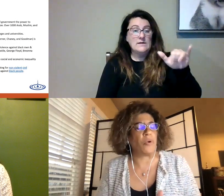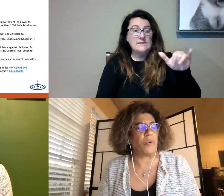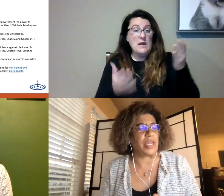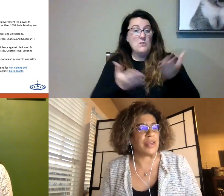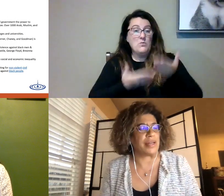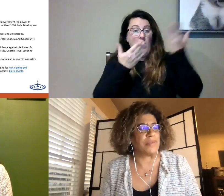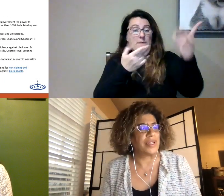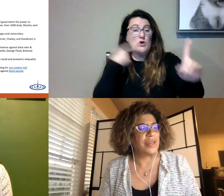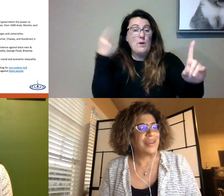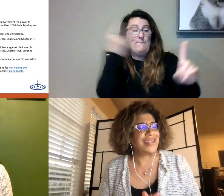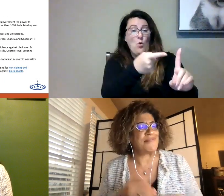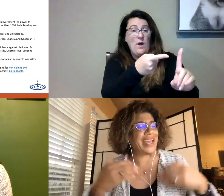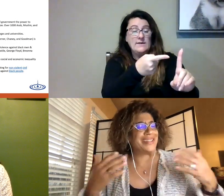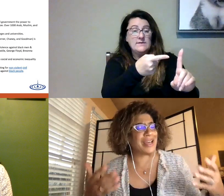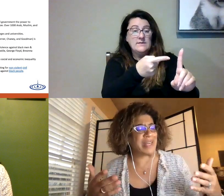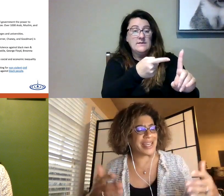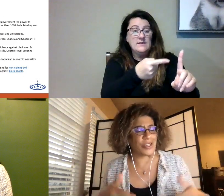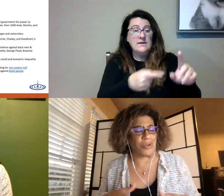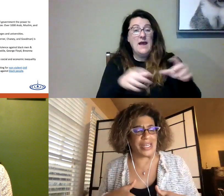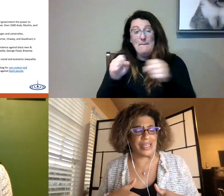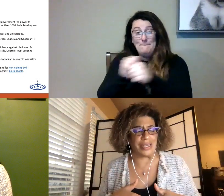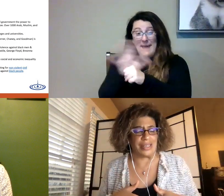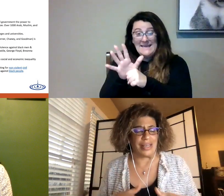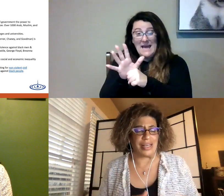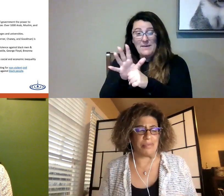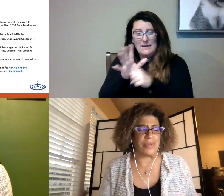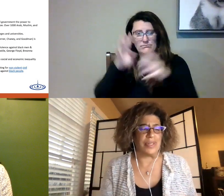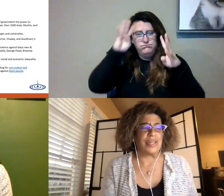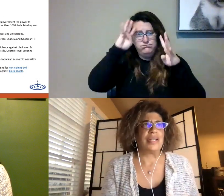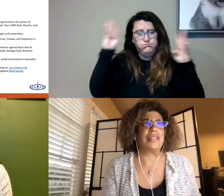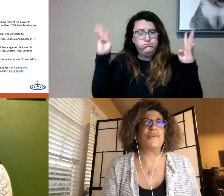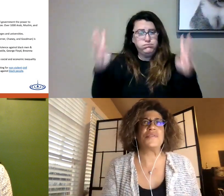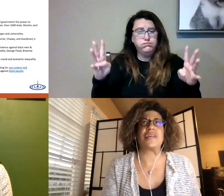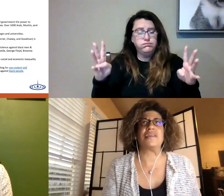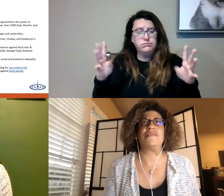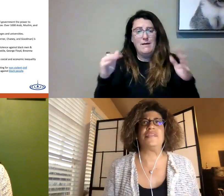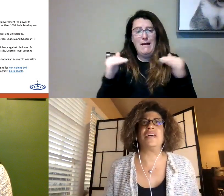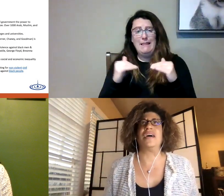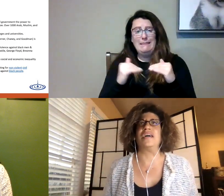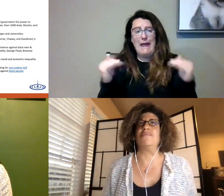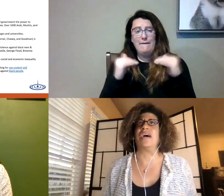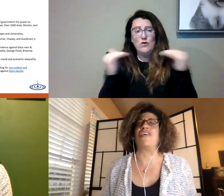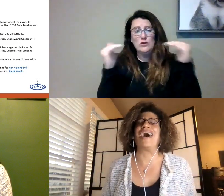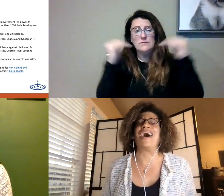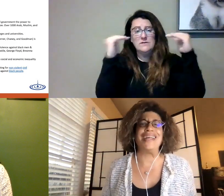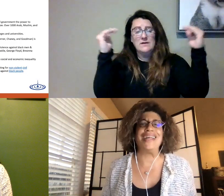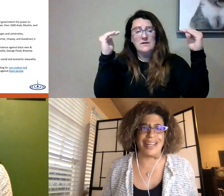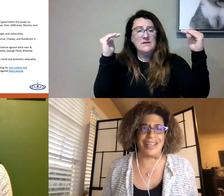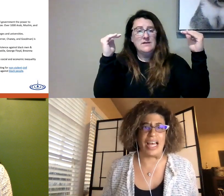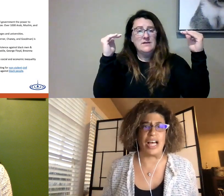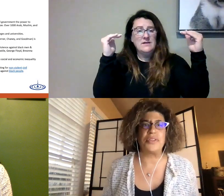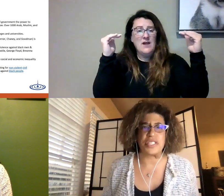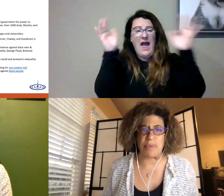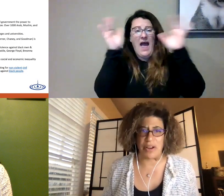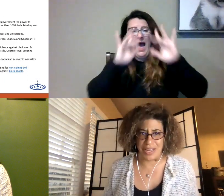great point. This pandemic has created levels of are